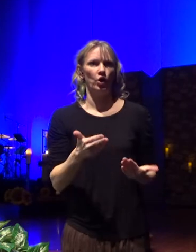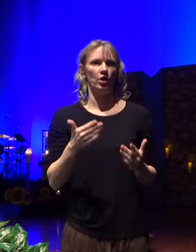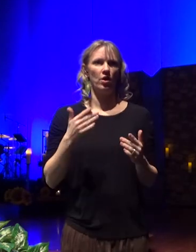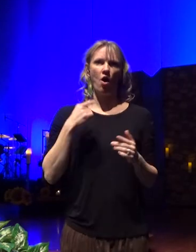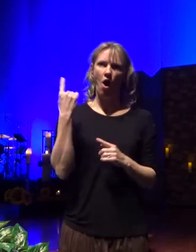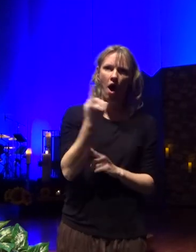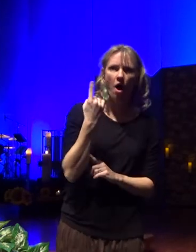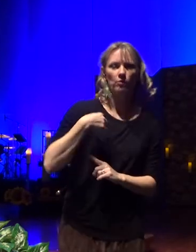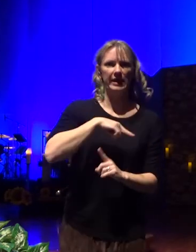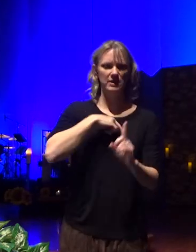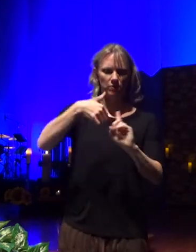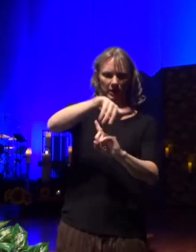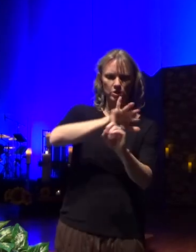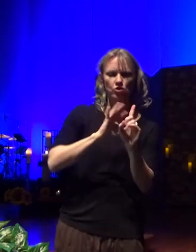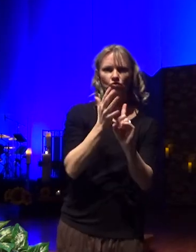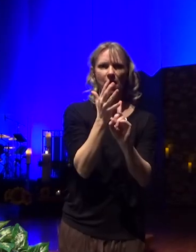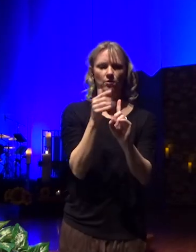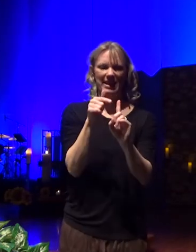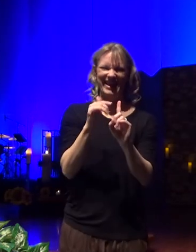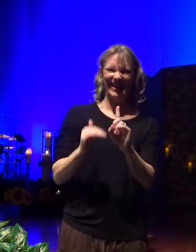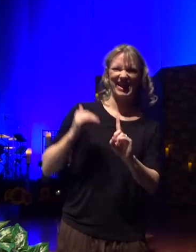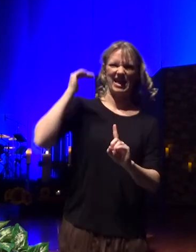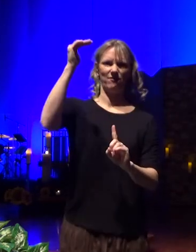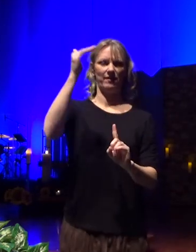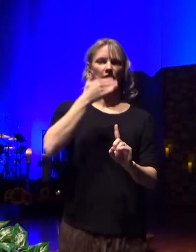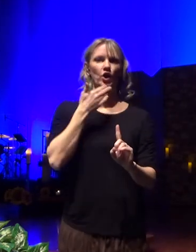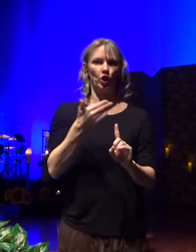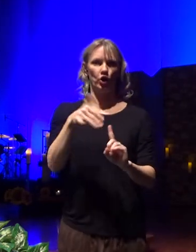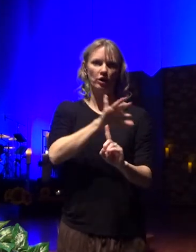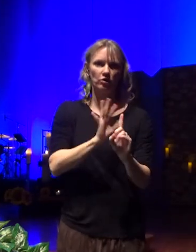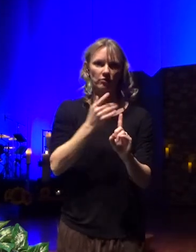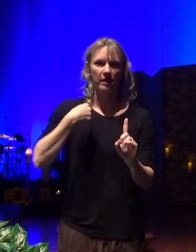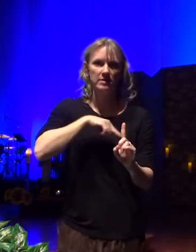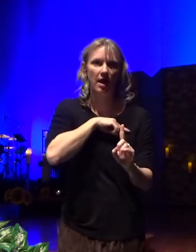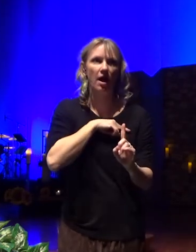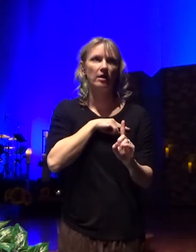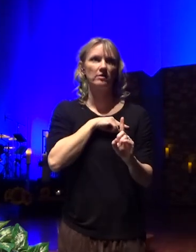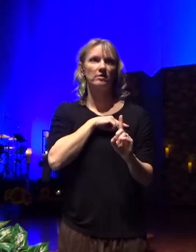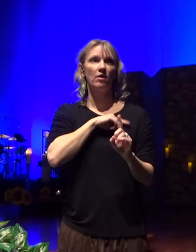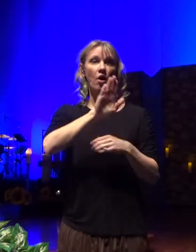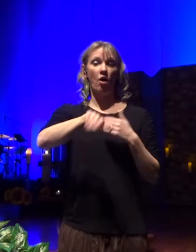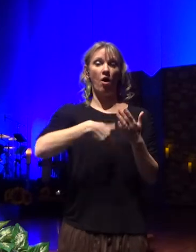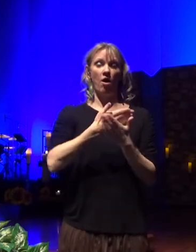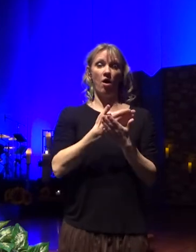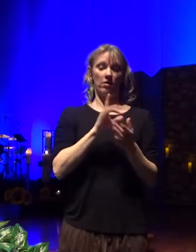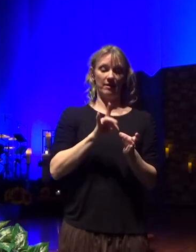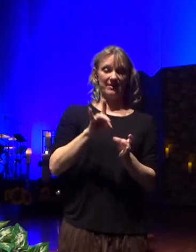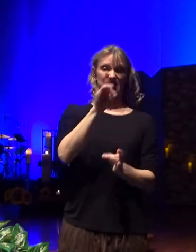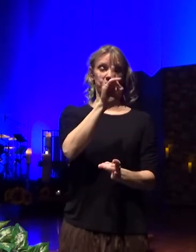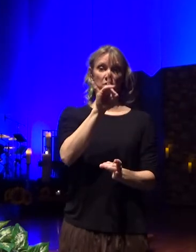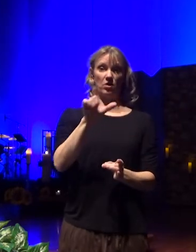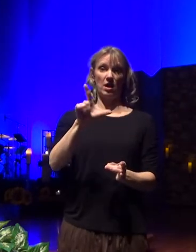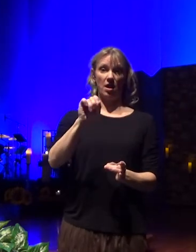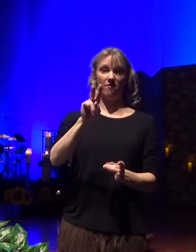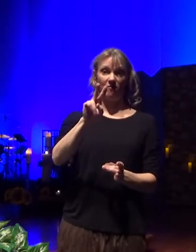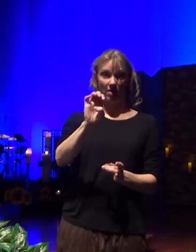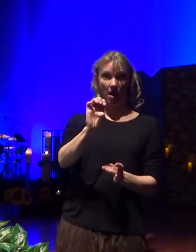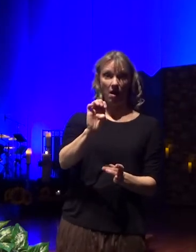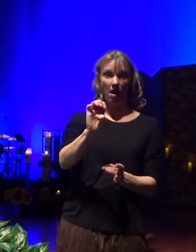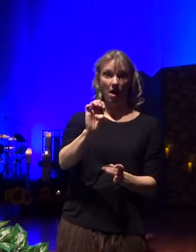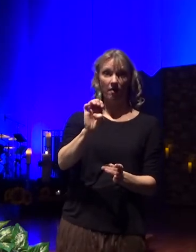all times by an infinite good, that the whole of the spirit of